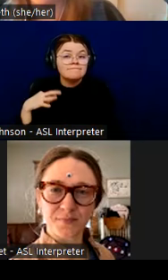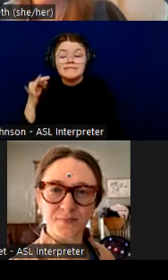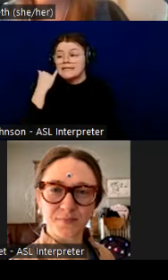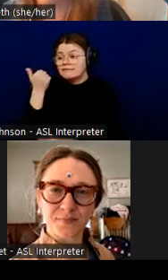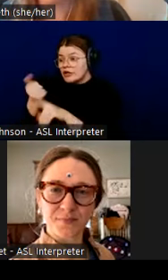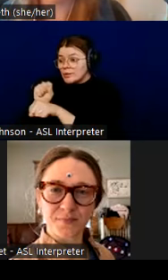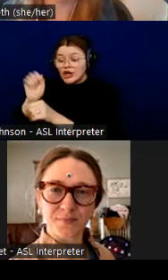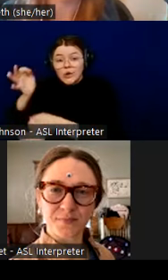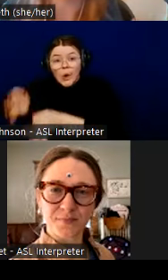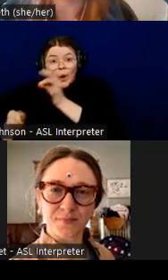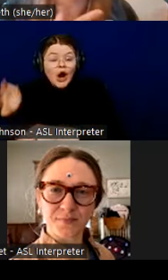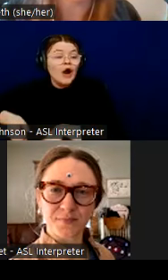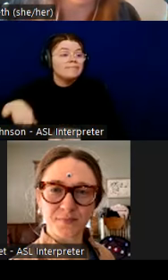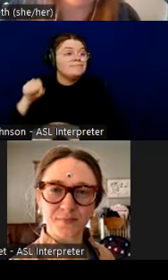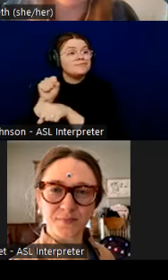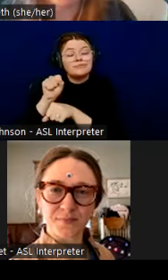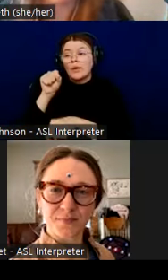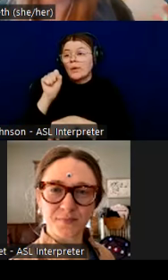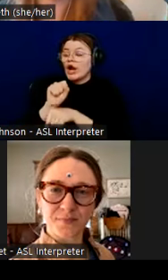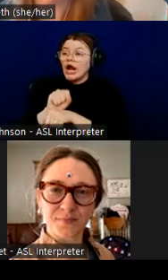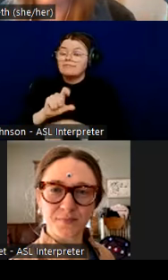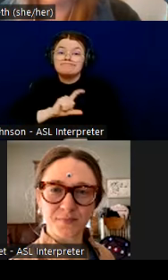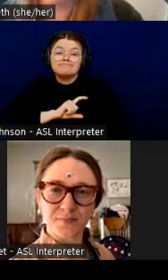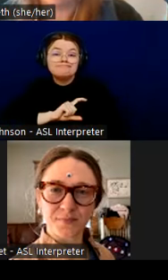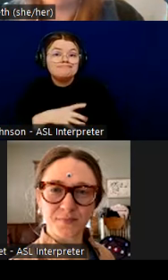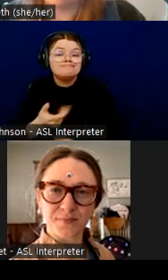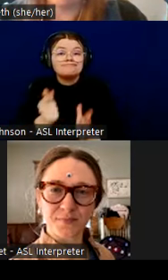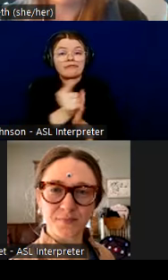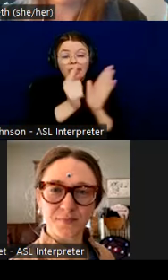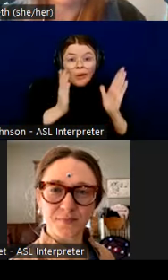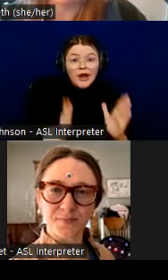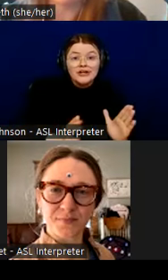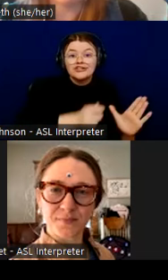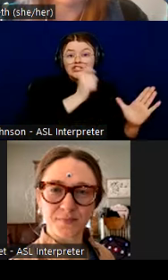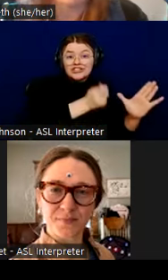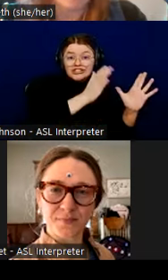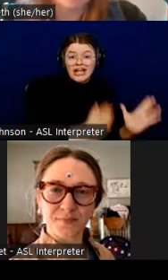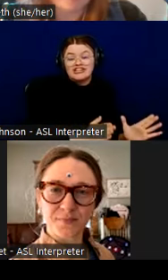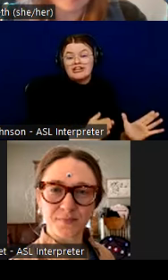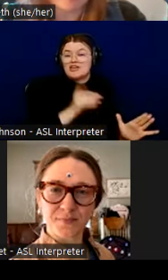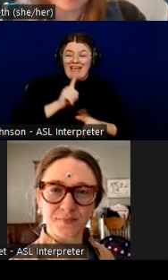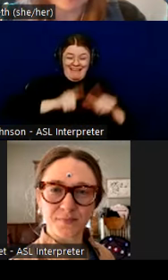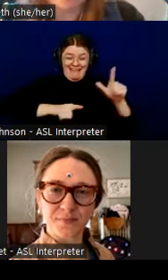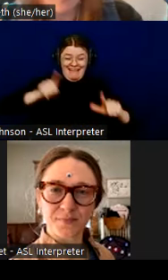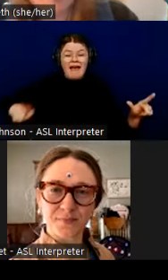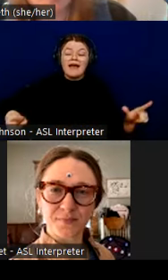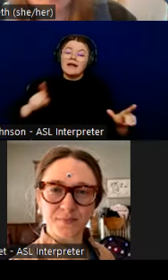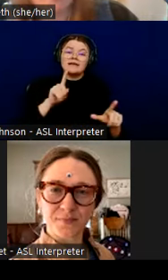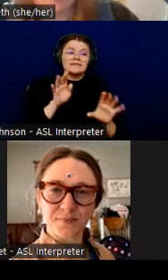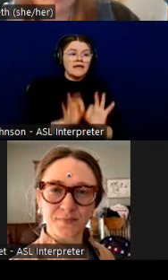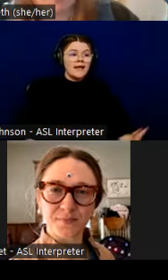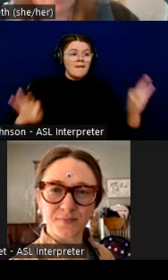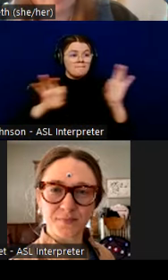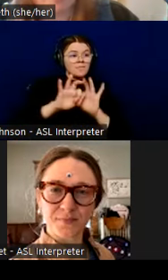who are judges and lawyers, it's important to expand your capacity. Know what